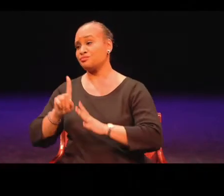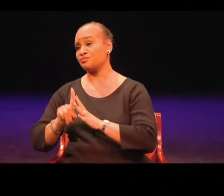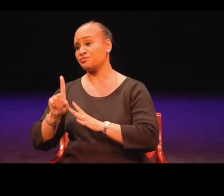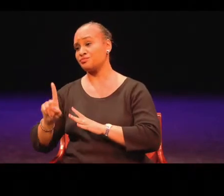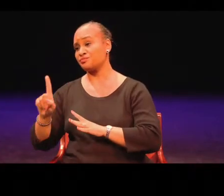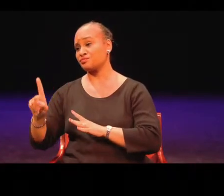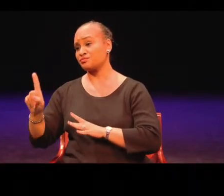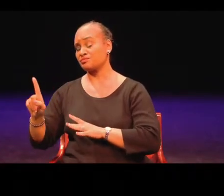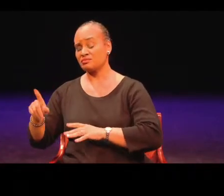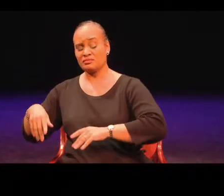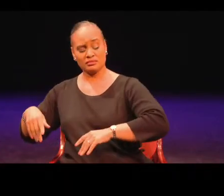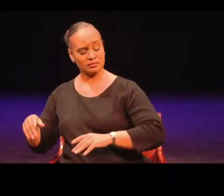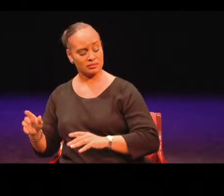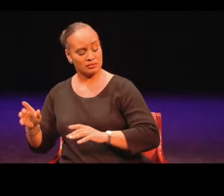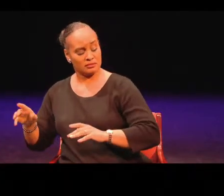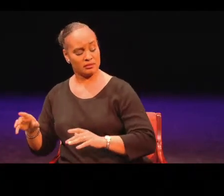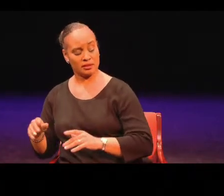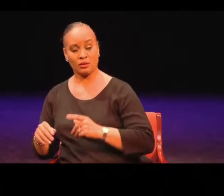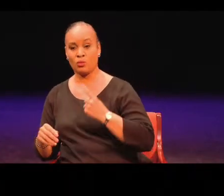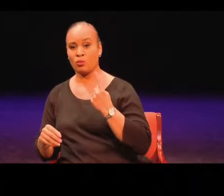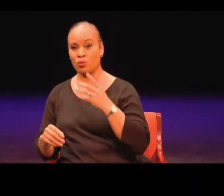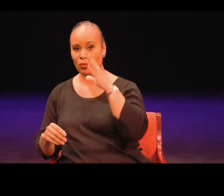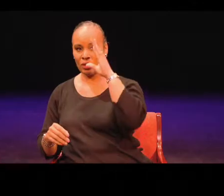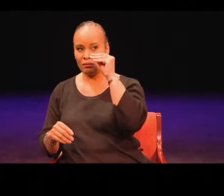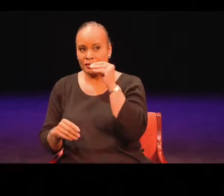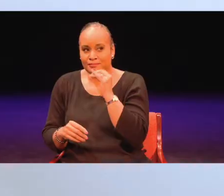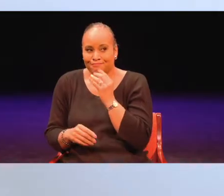him. One boy snickered.